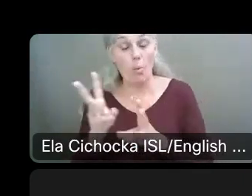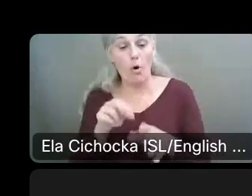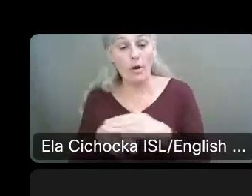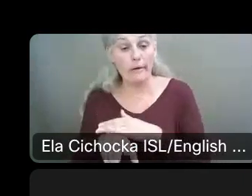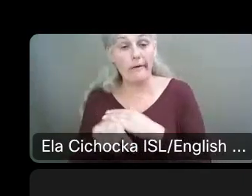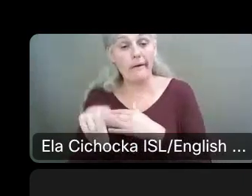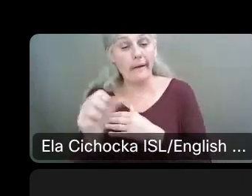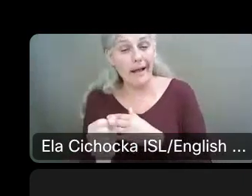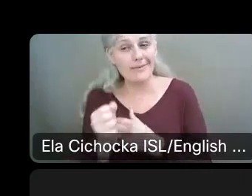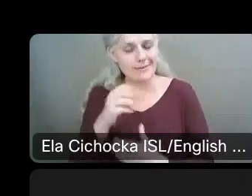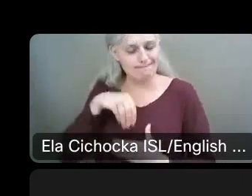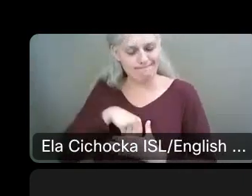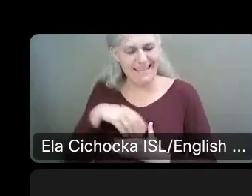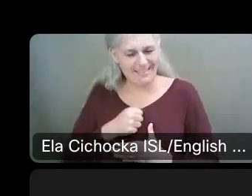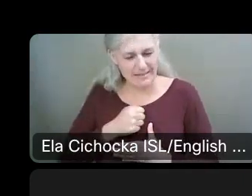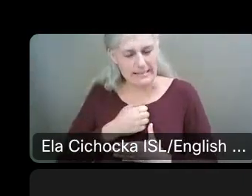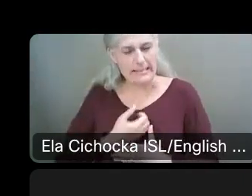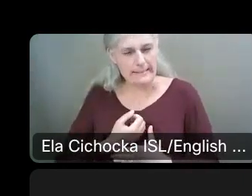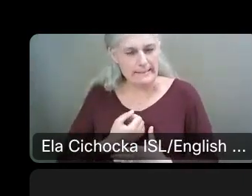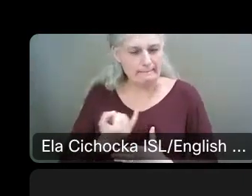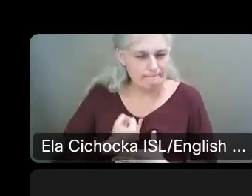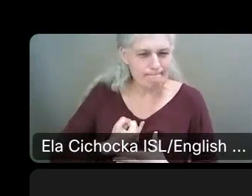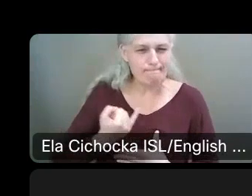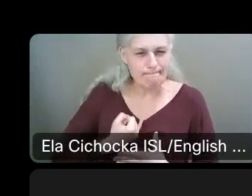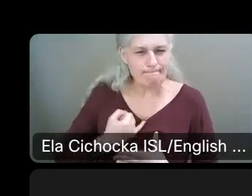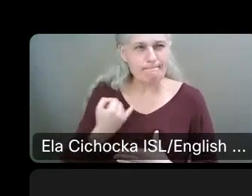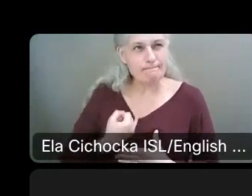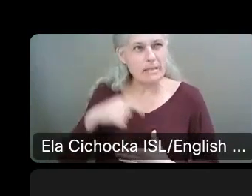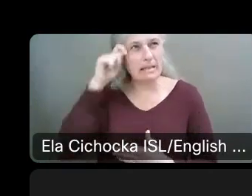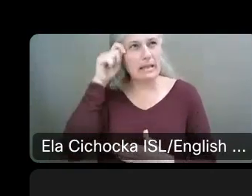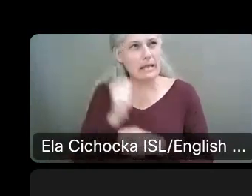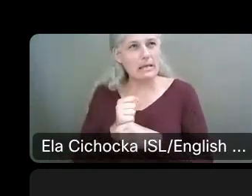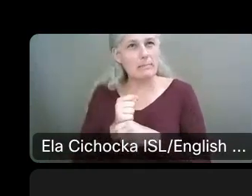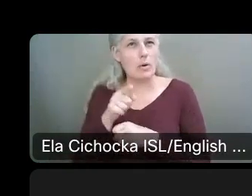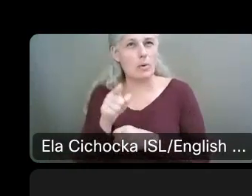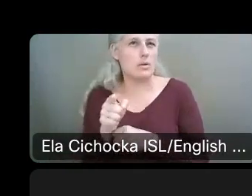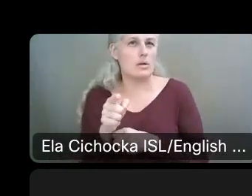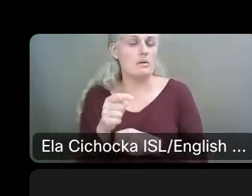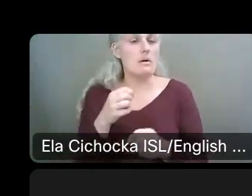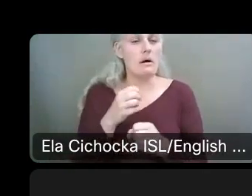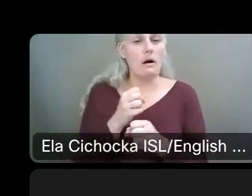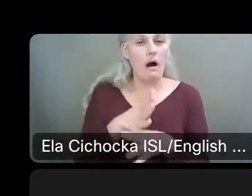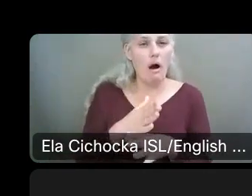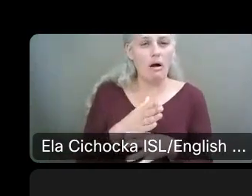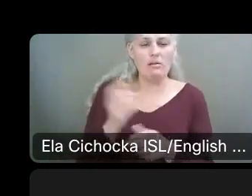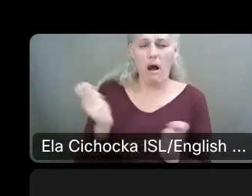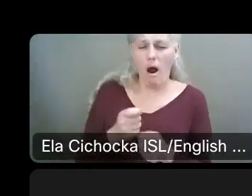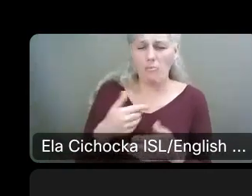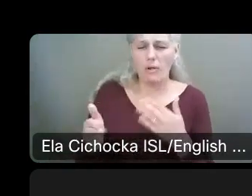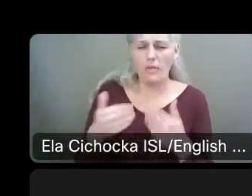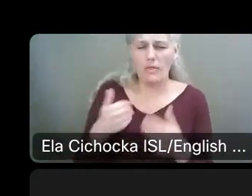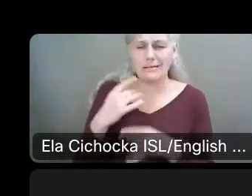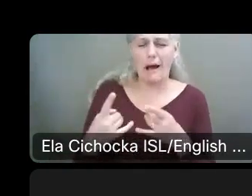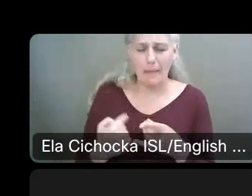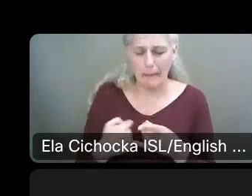have that little place in their mind where, you know, all the terrible things are lodged